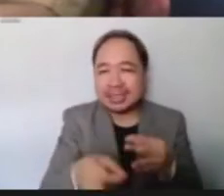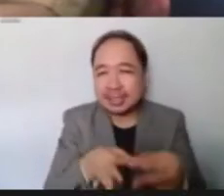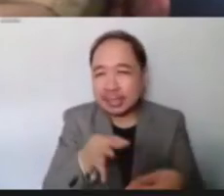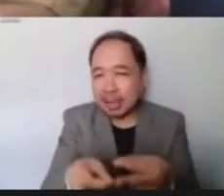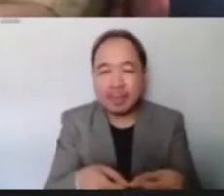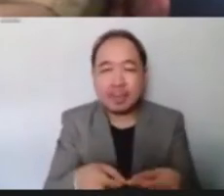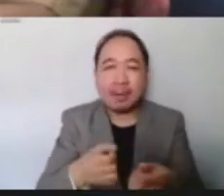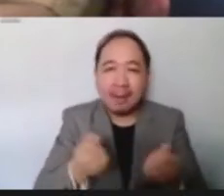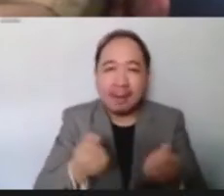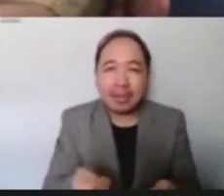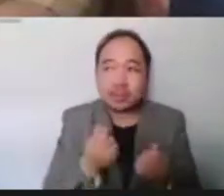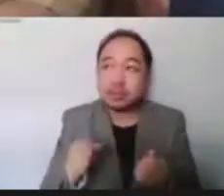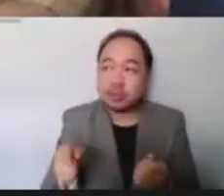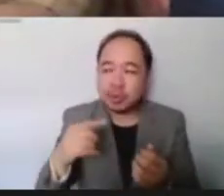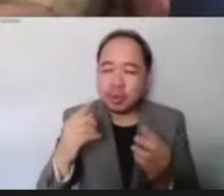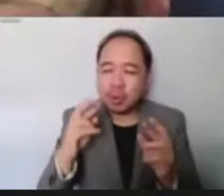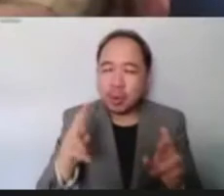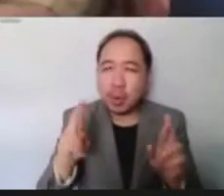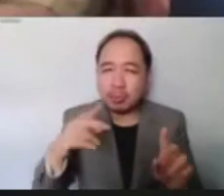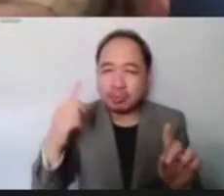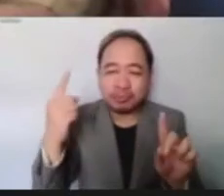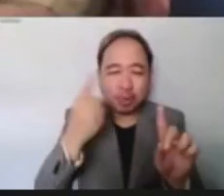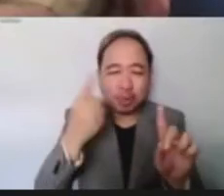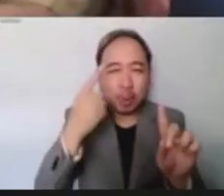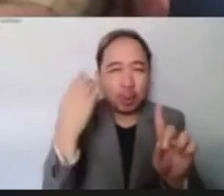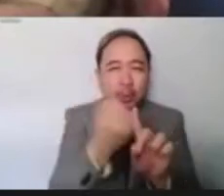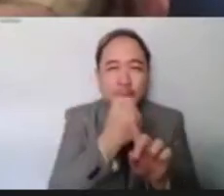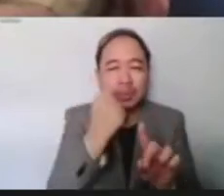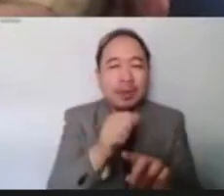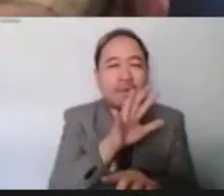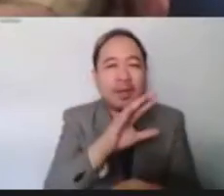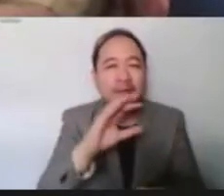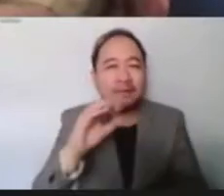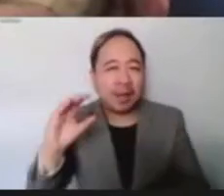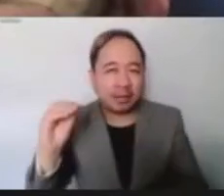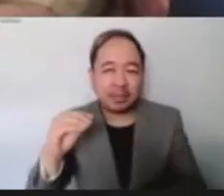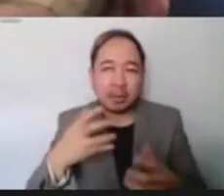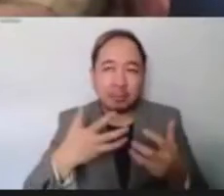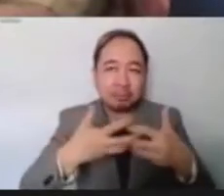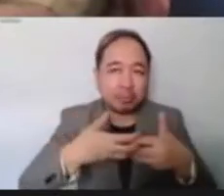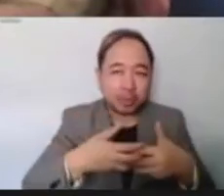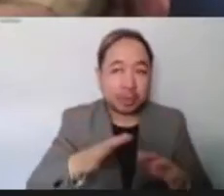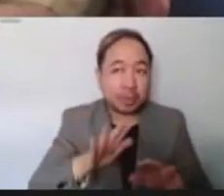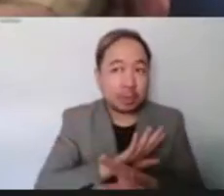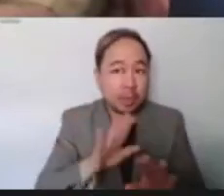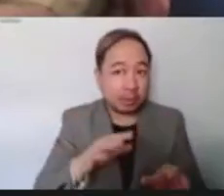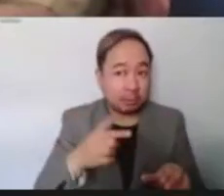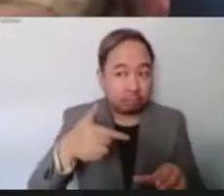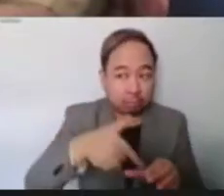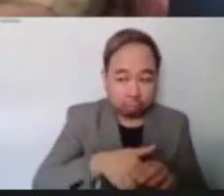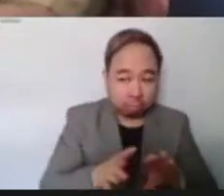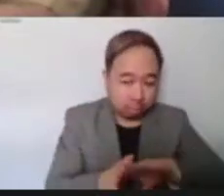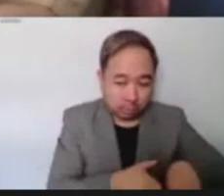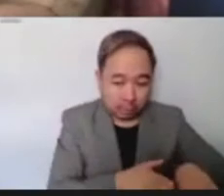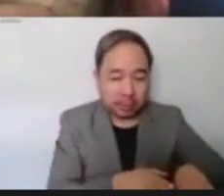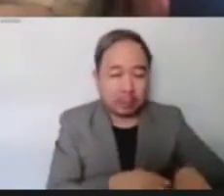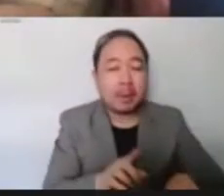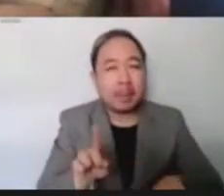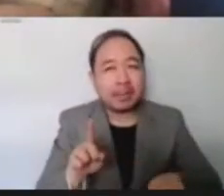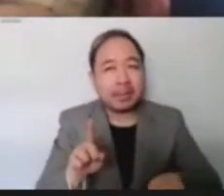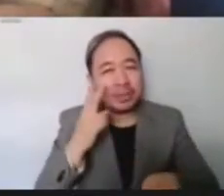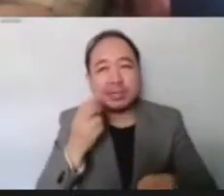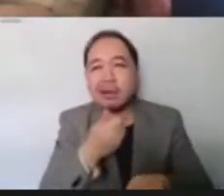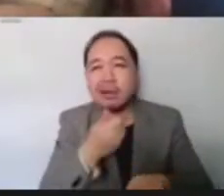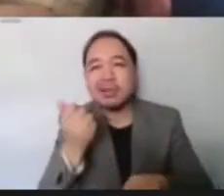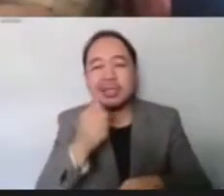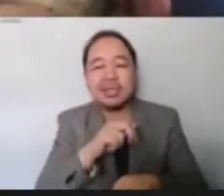500 gigawatt of installed power generation capacity from non-fossil fuel sources by 2030. India